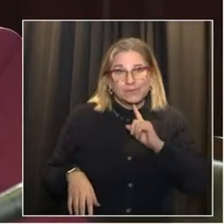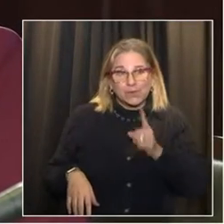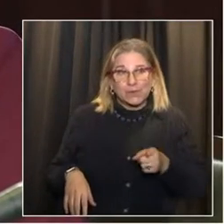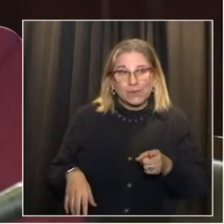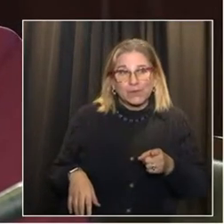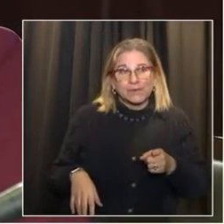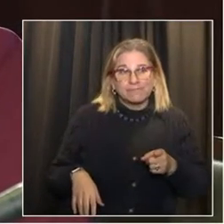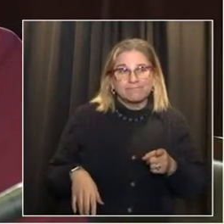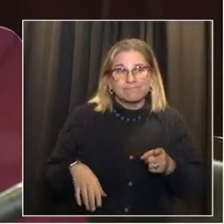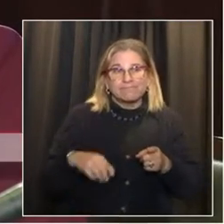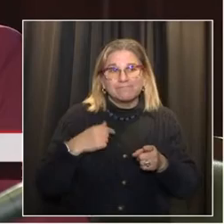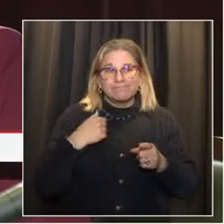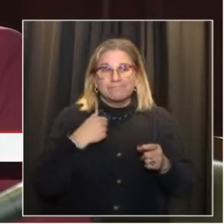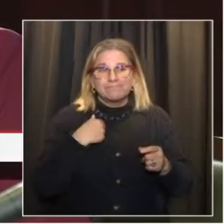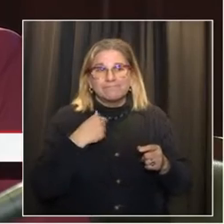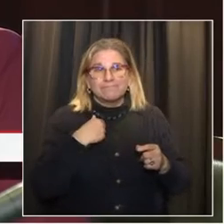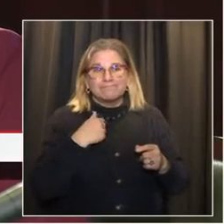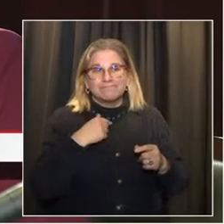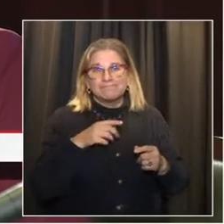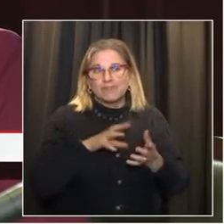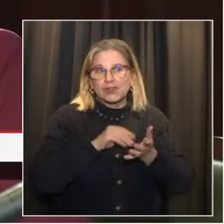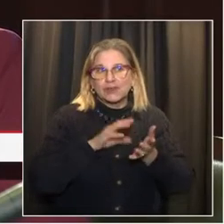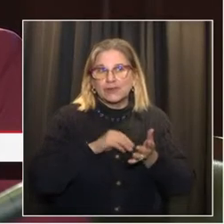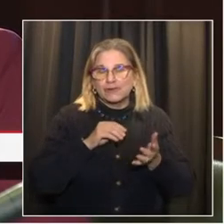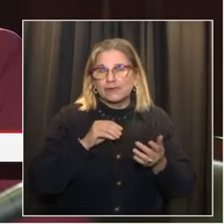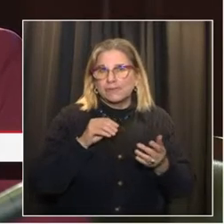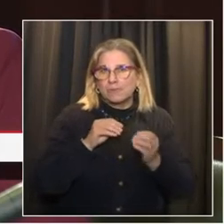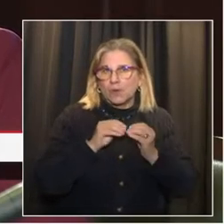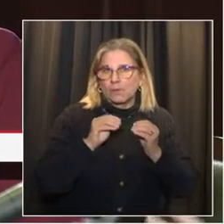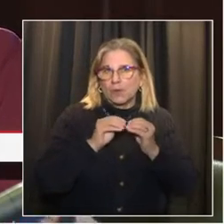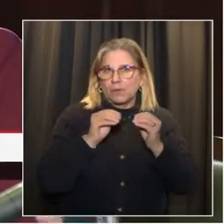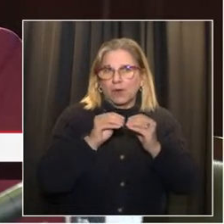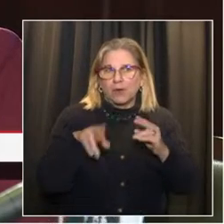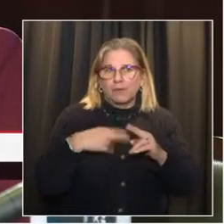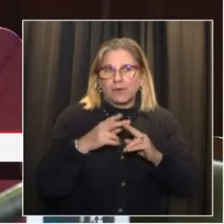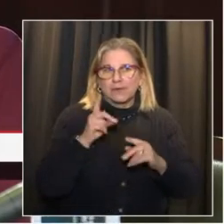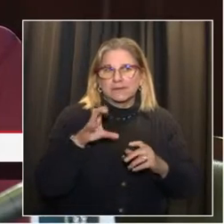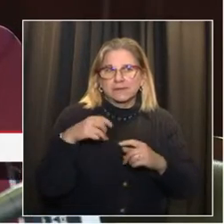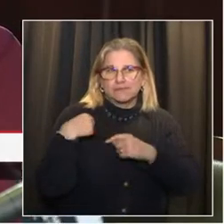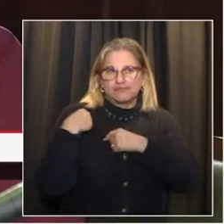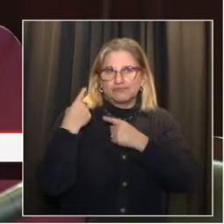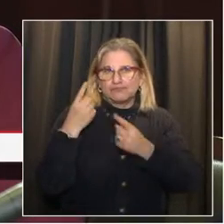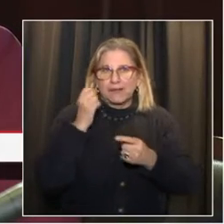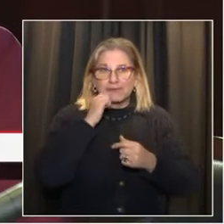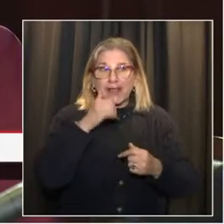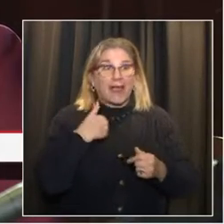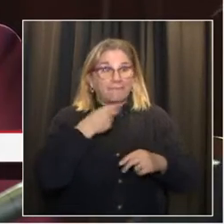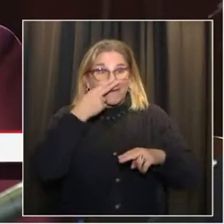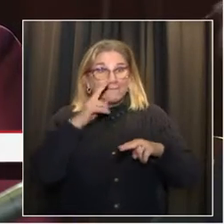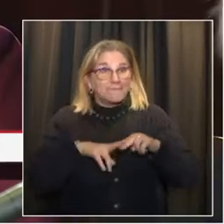about the District of Columbia. One of them is that we have the second most number of theaters